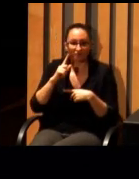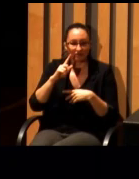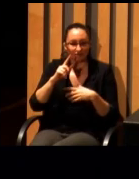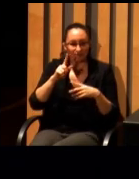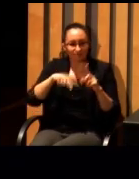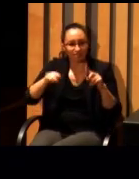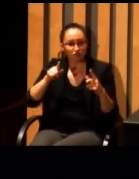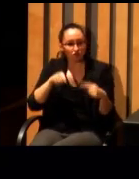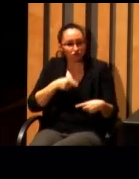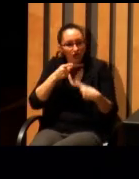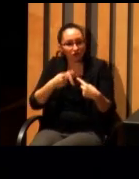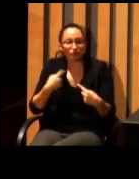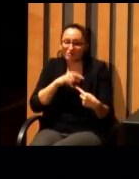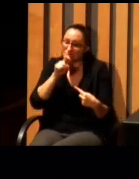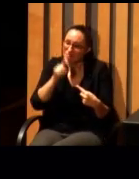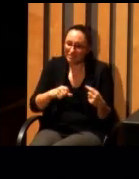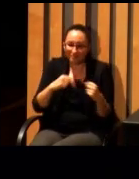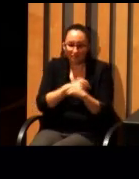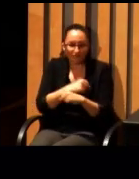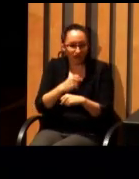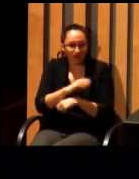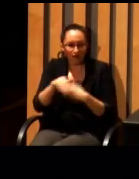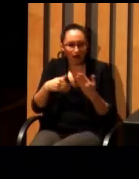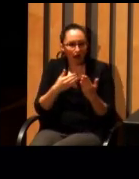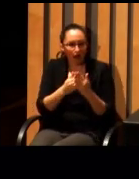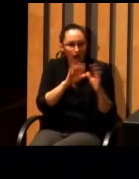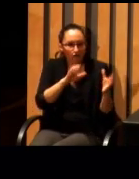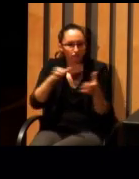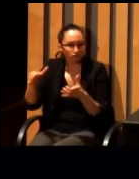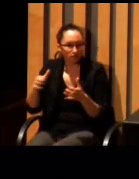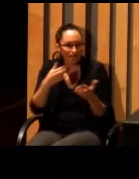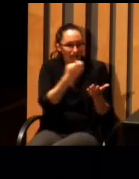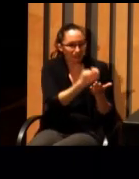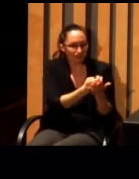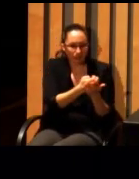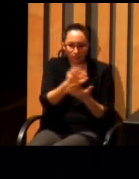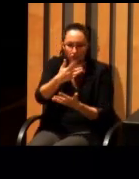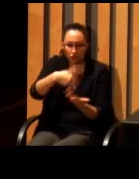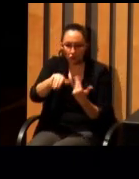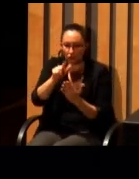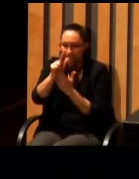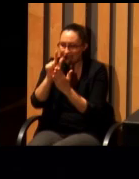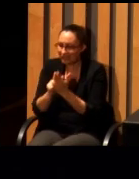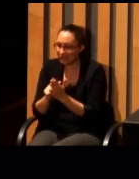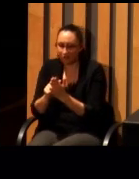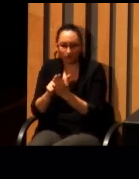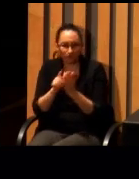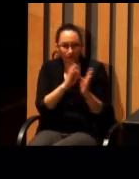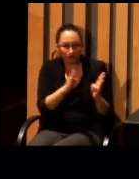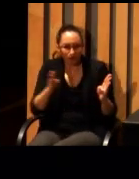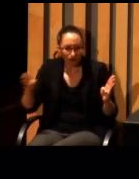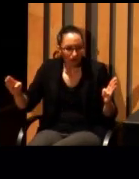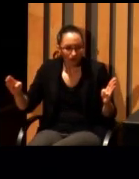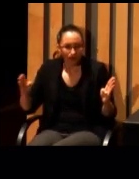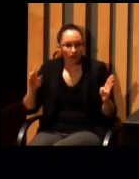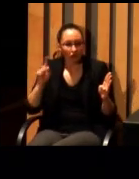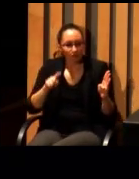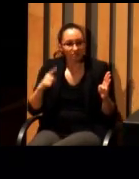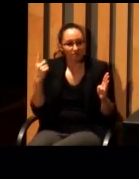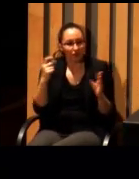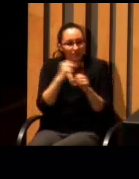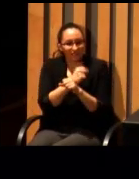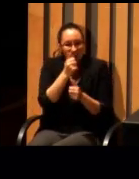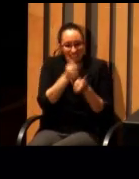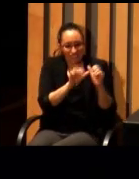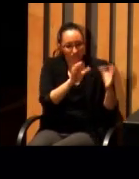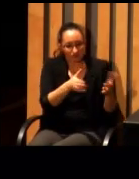possible realms, the social realm, the economic realm, the cultural realm, the legal realm. One of the questions I think that we always